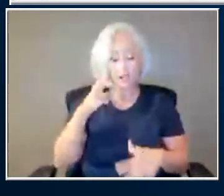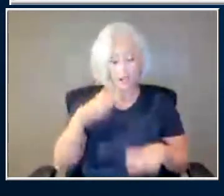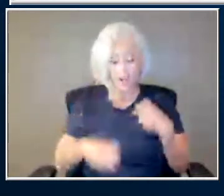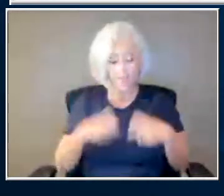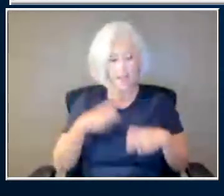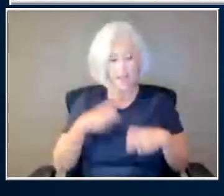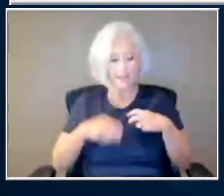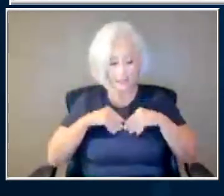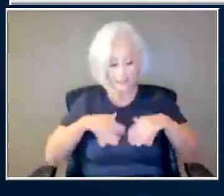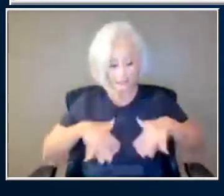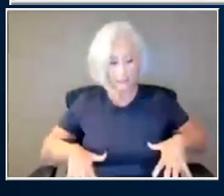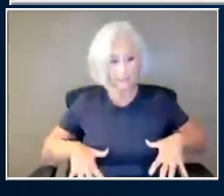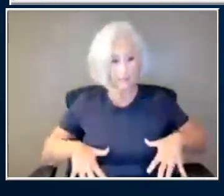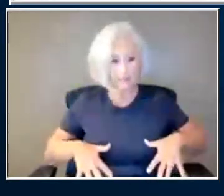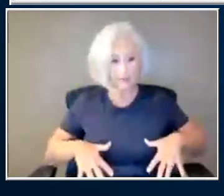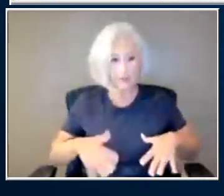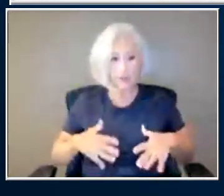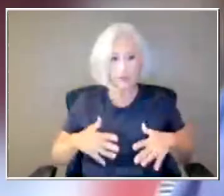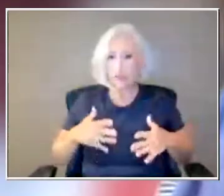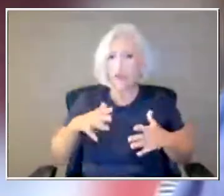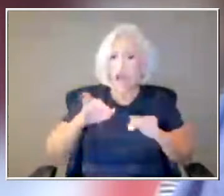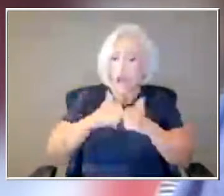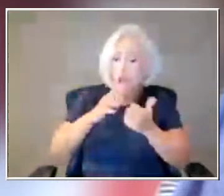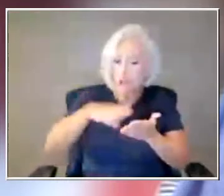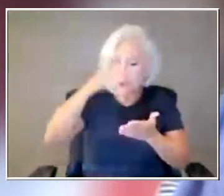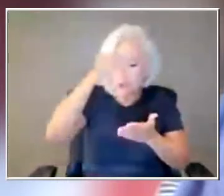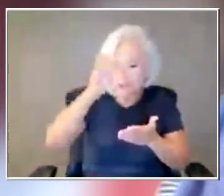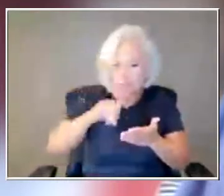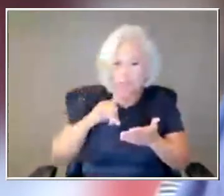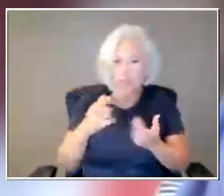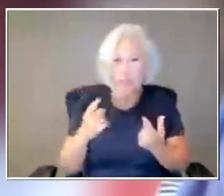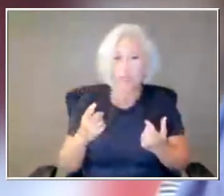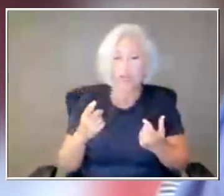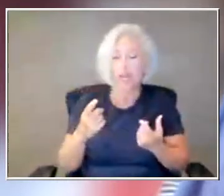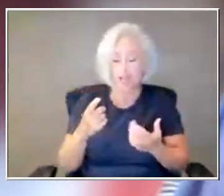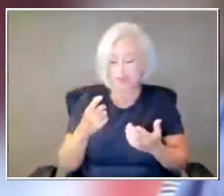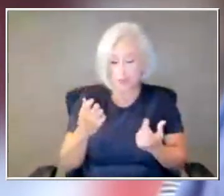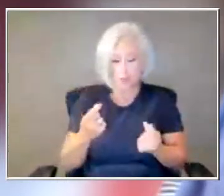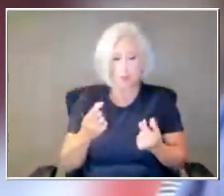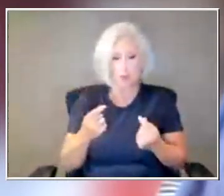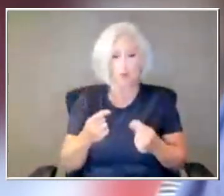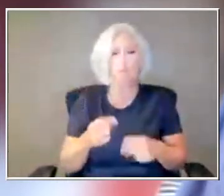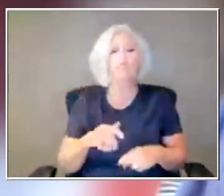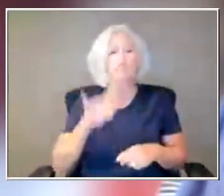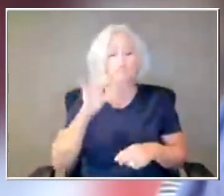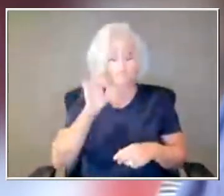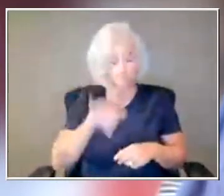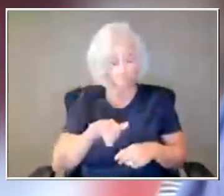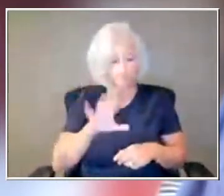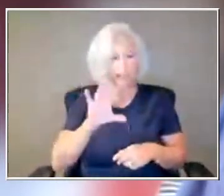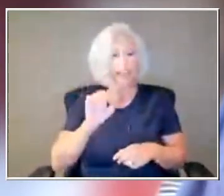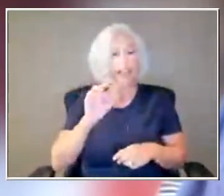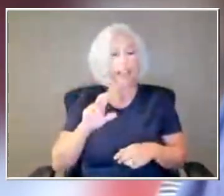that news? Well, it has spread to the lymph nodes, and